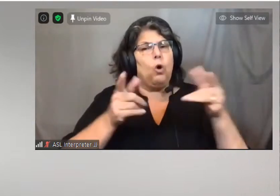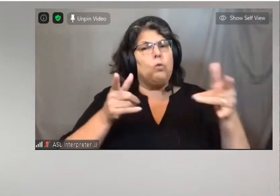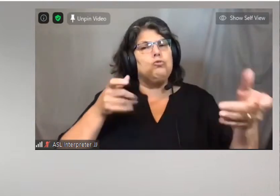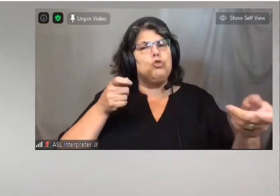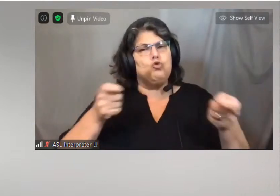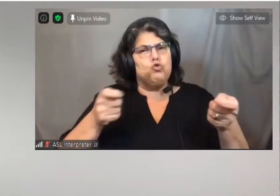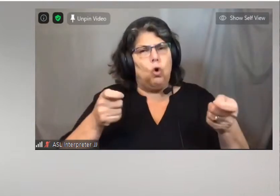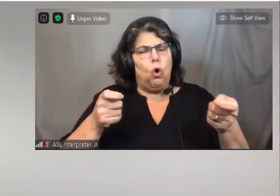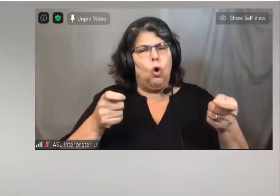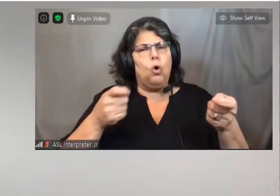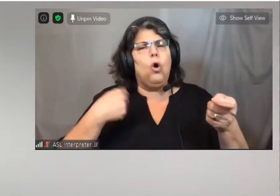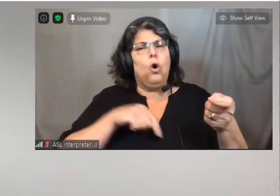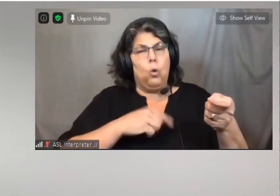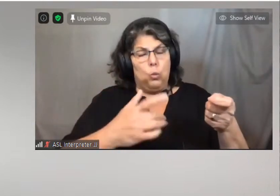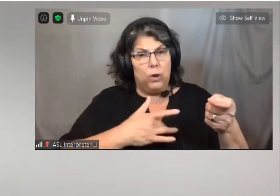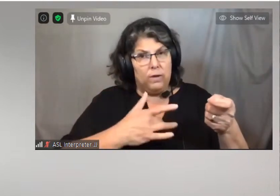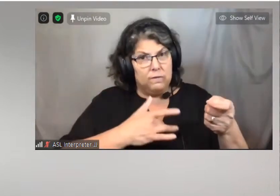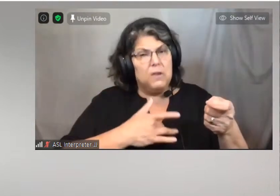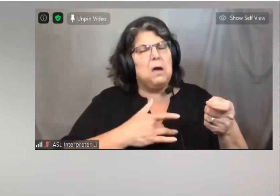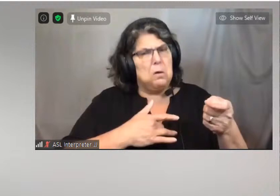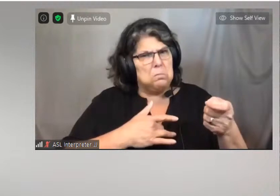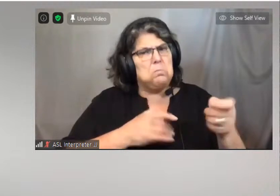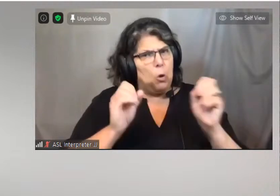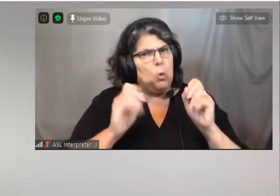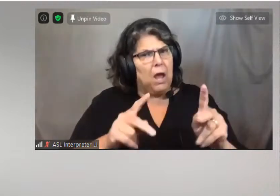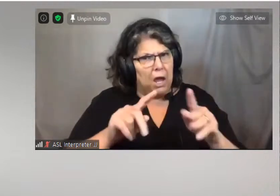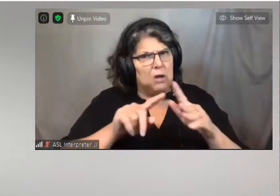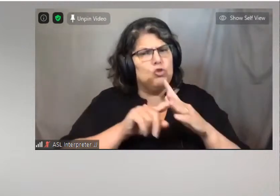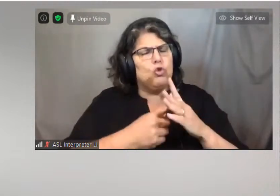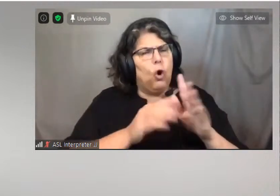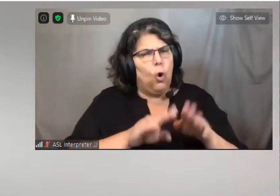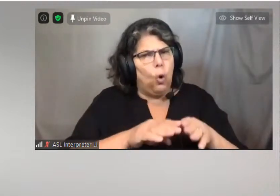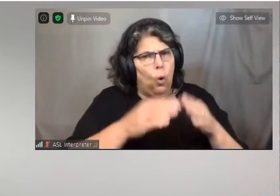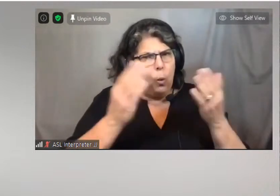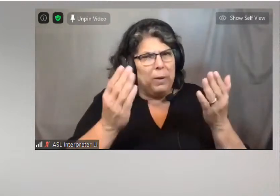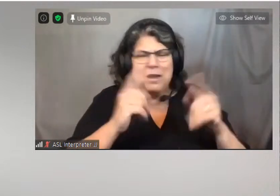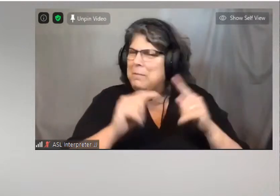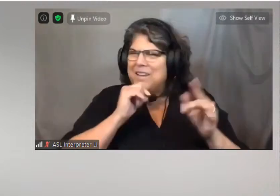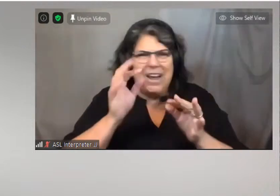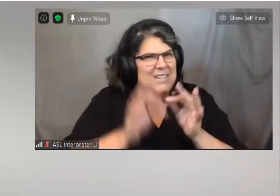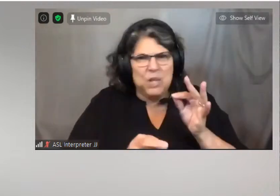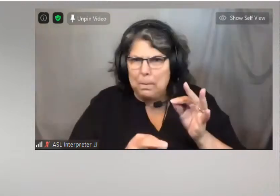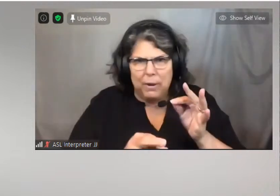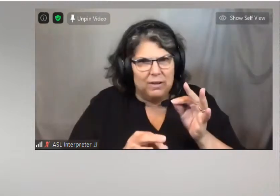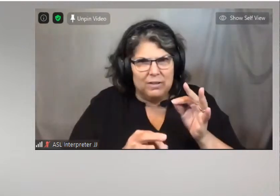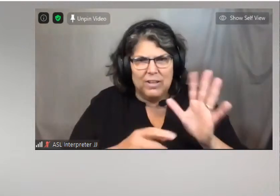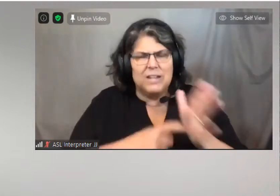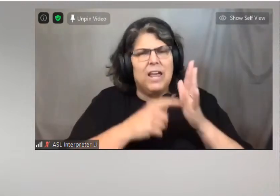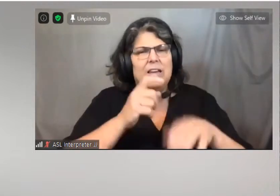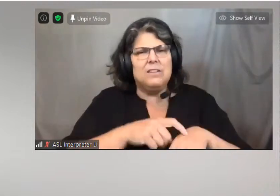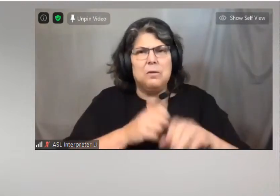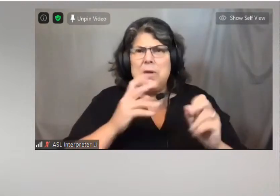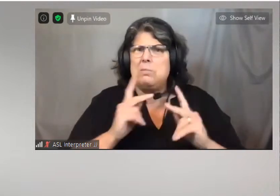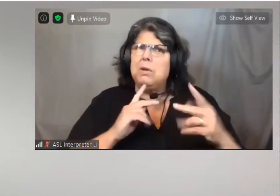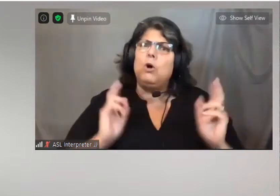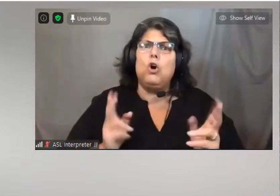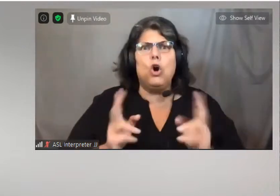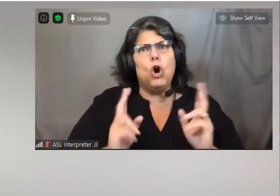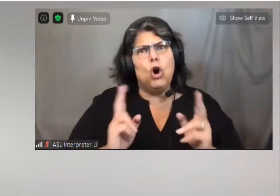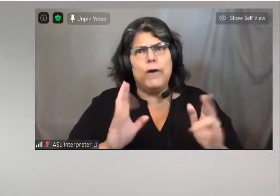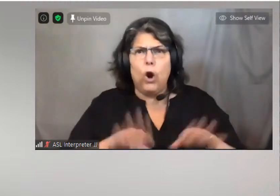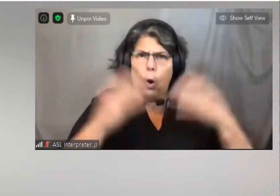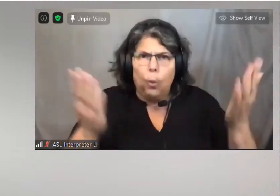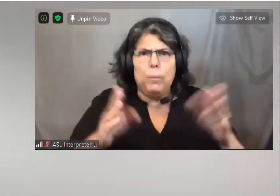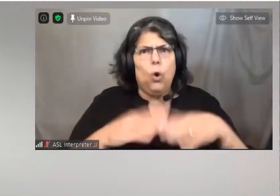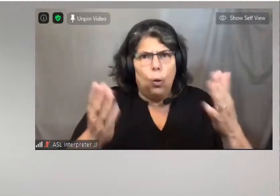is unfortunately not simple, and it takes time. And everybody's anxious to open up, tomorrow, next week, whatever it is,